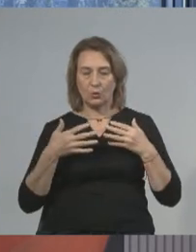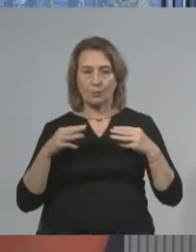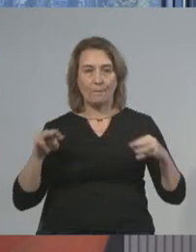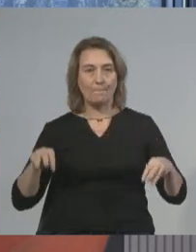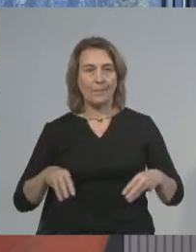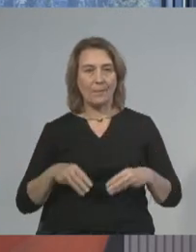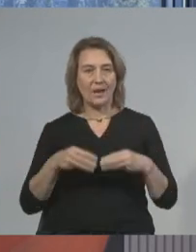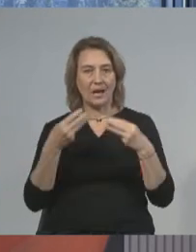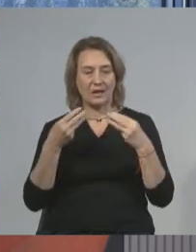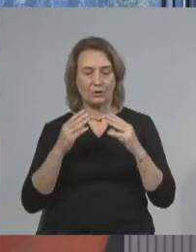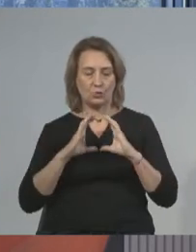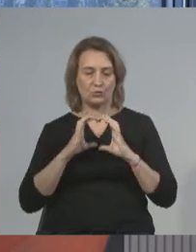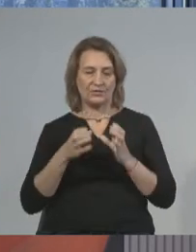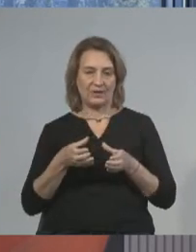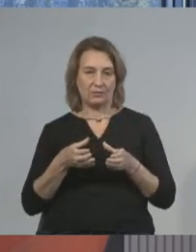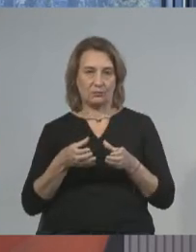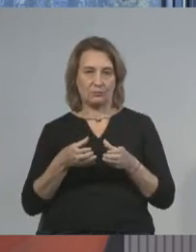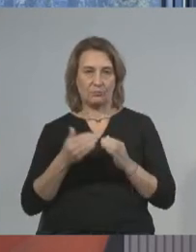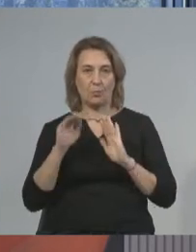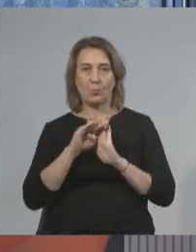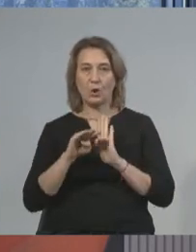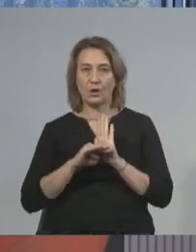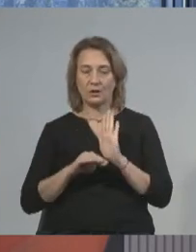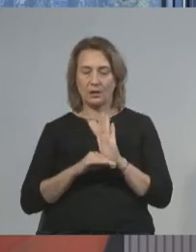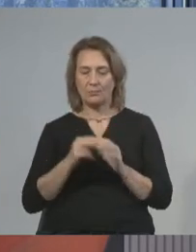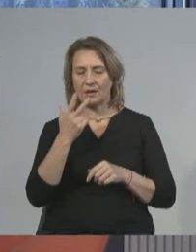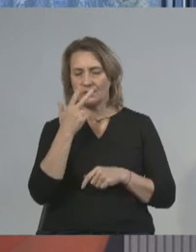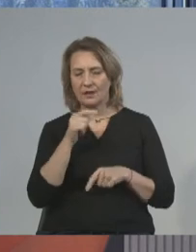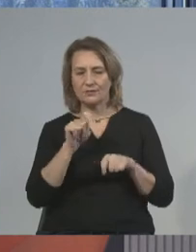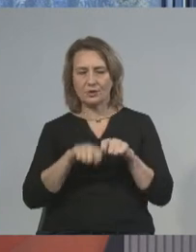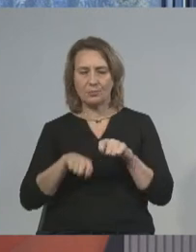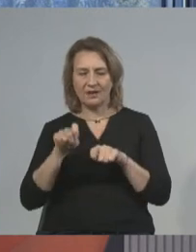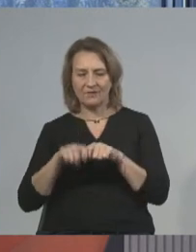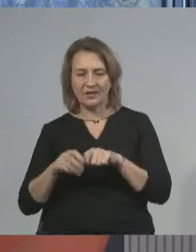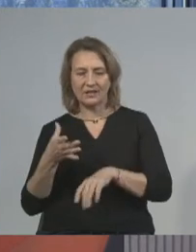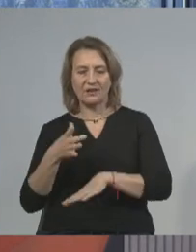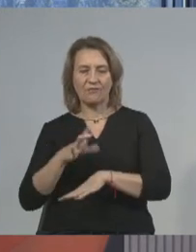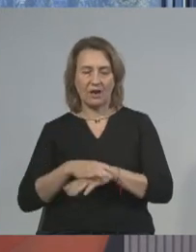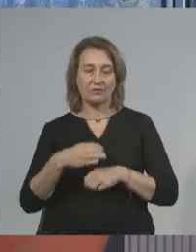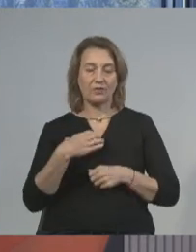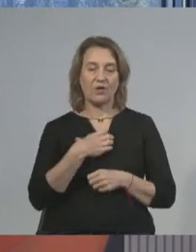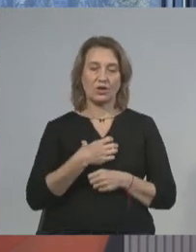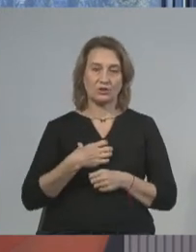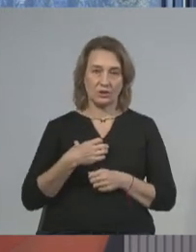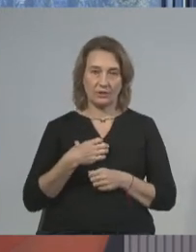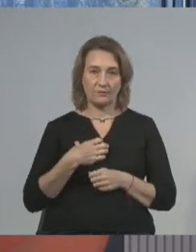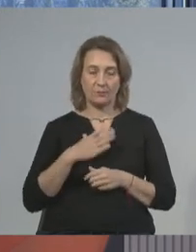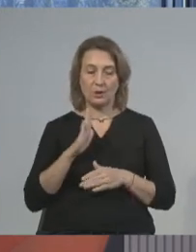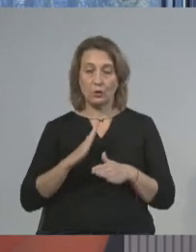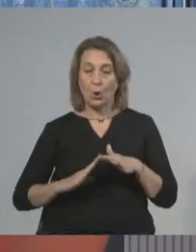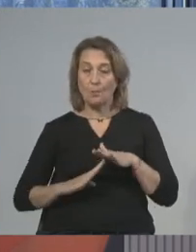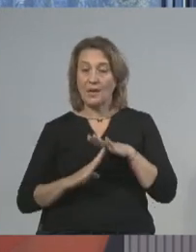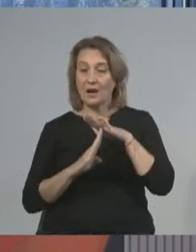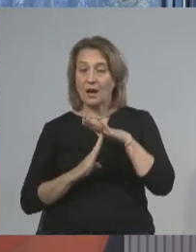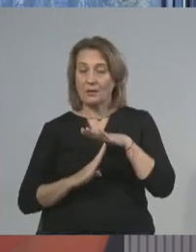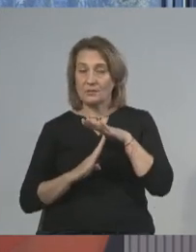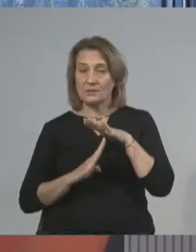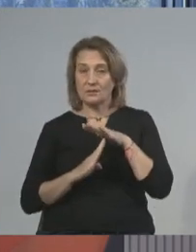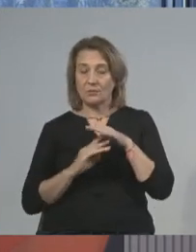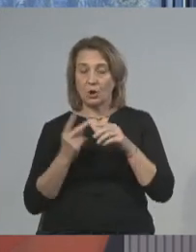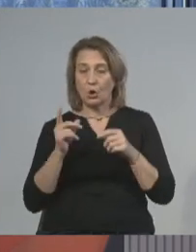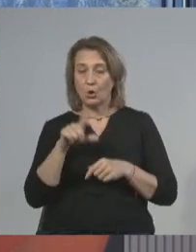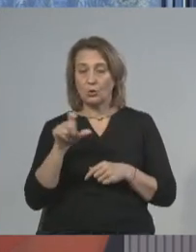we need to have this broad media leader literacy campaign because fact-checking is important